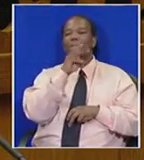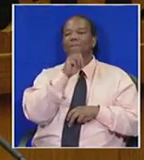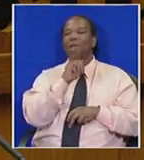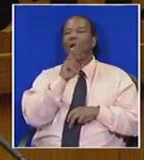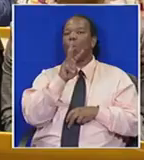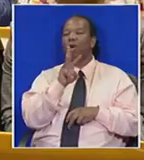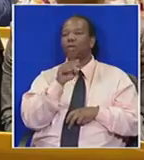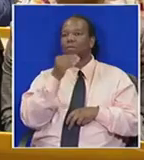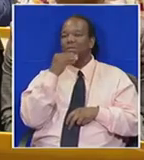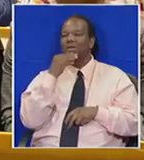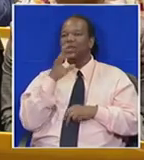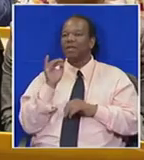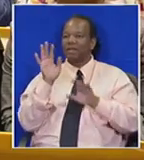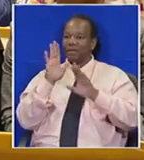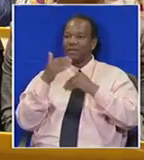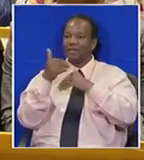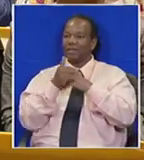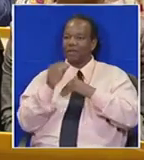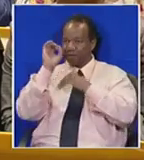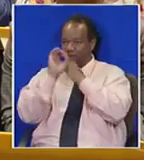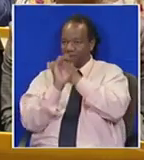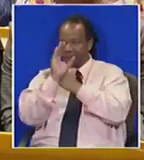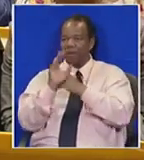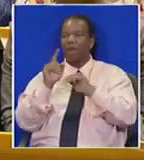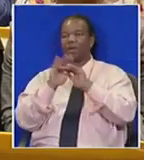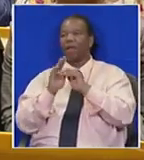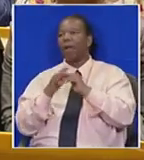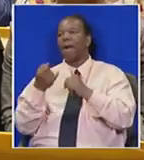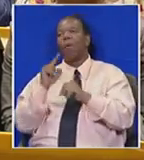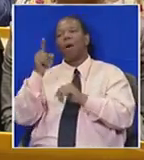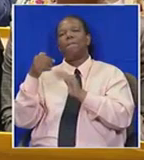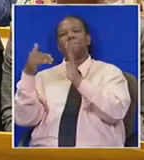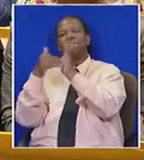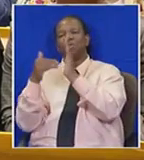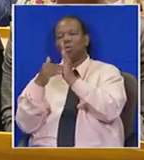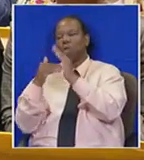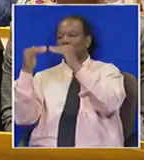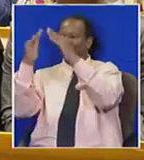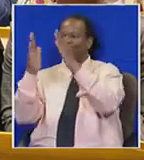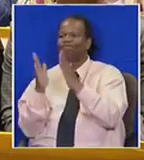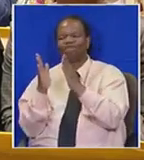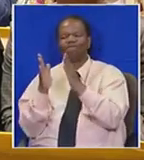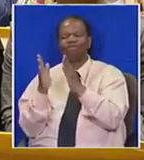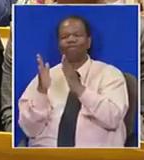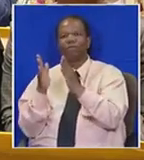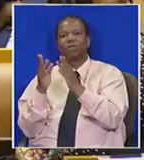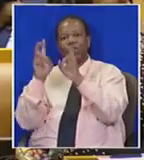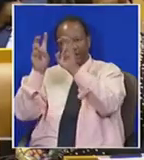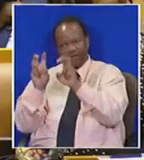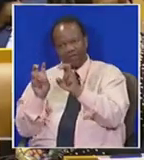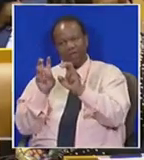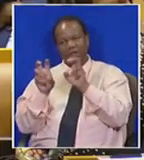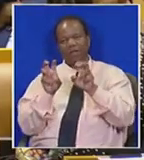green energy, and connect close to 1 million more residents to electricity in their homes.